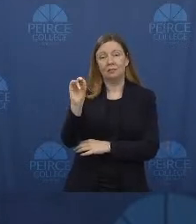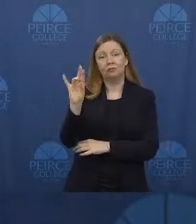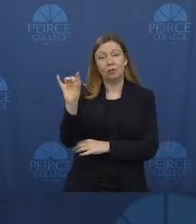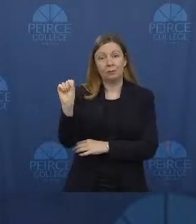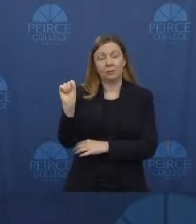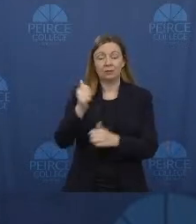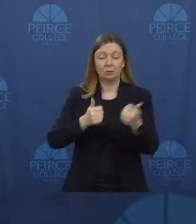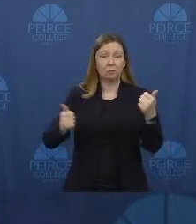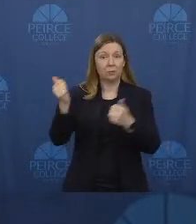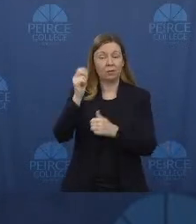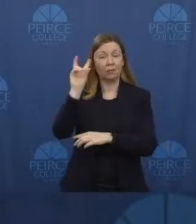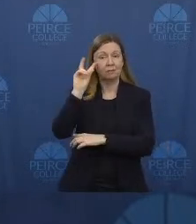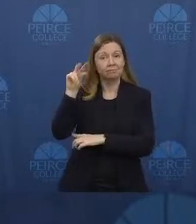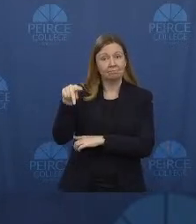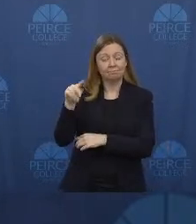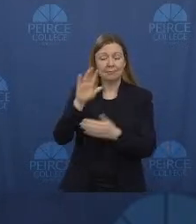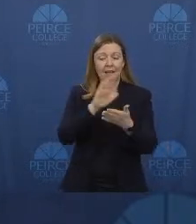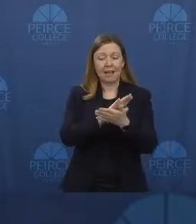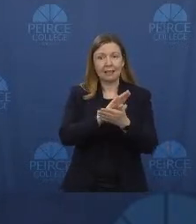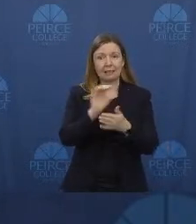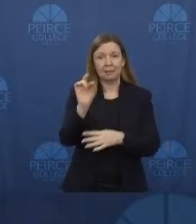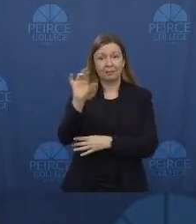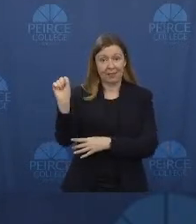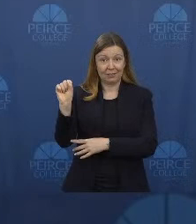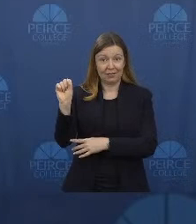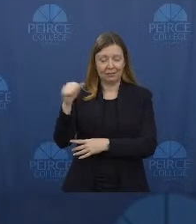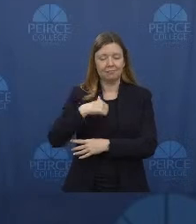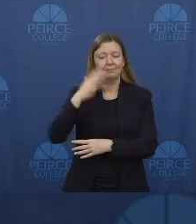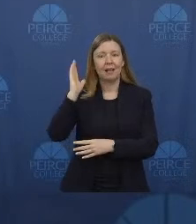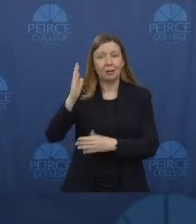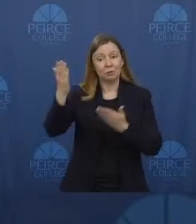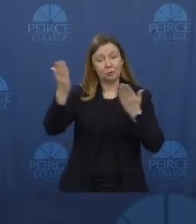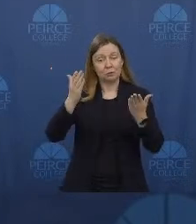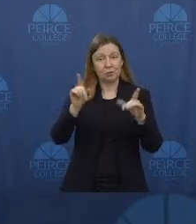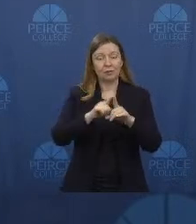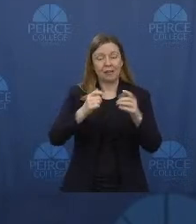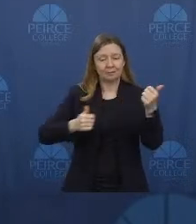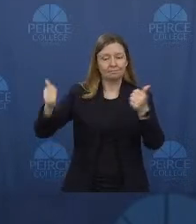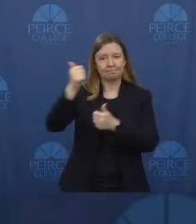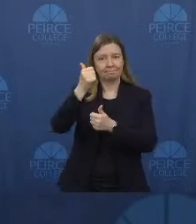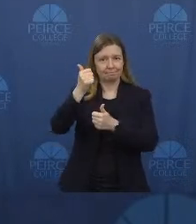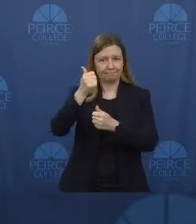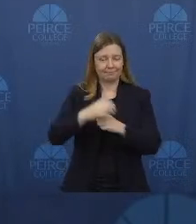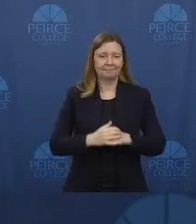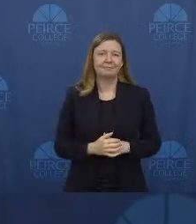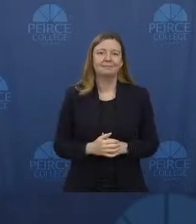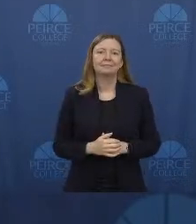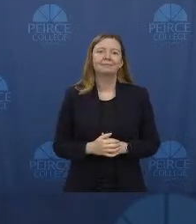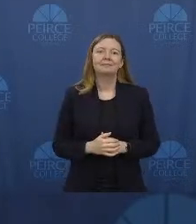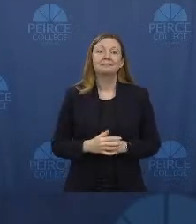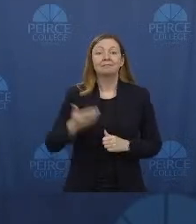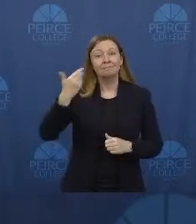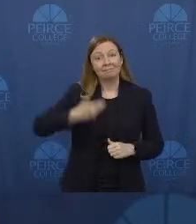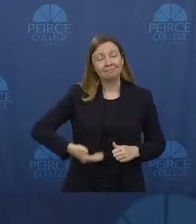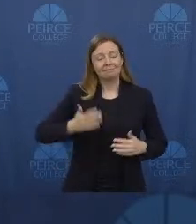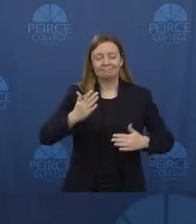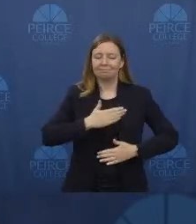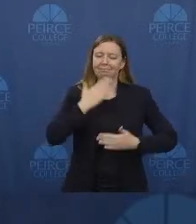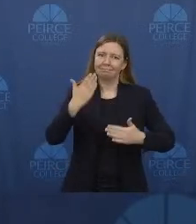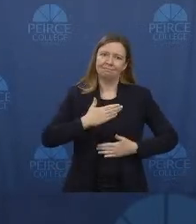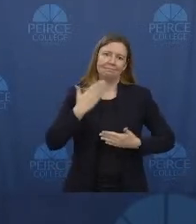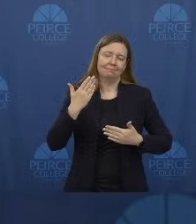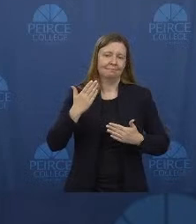Provost and Vice President of Academic Affairs, and will serve as presiding officer. I am pleased to